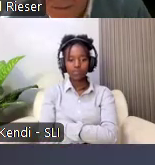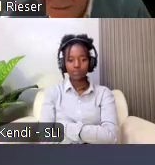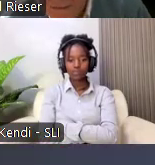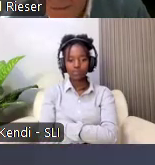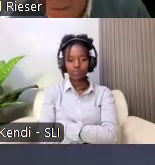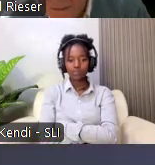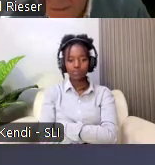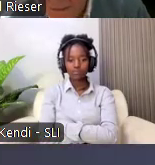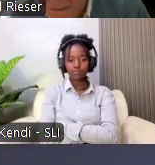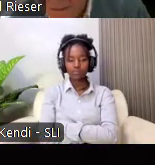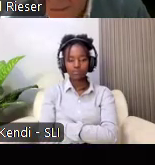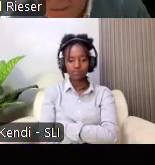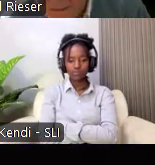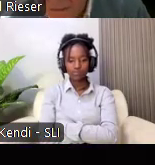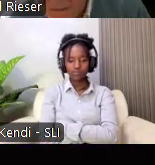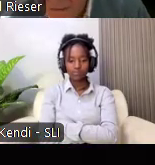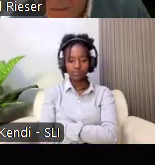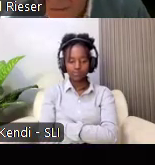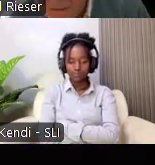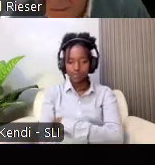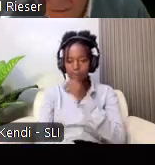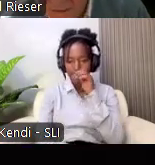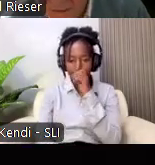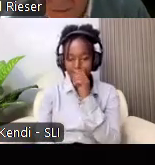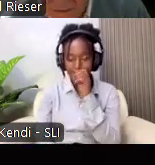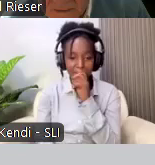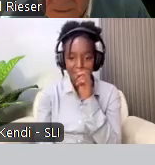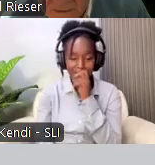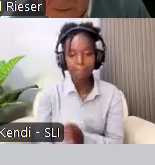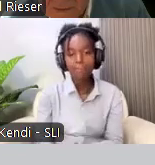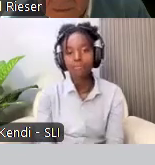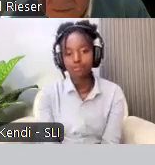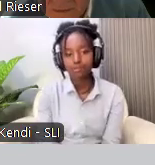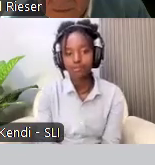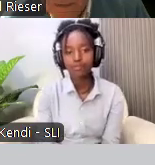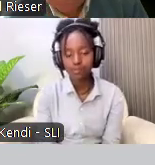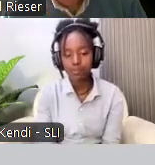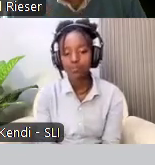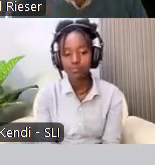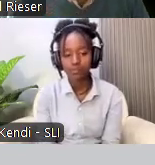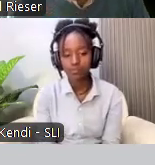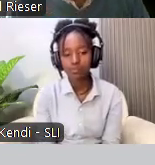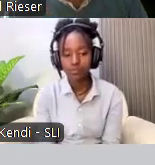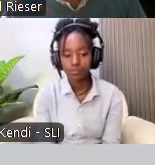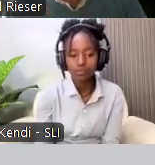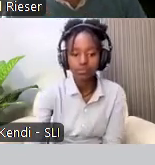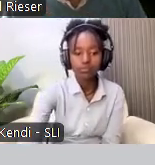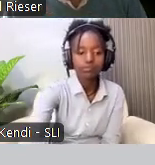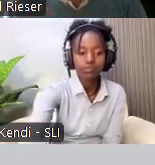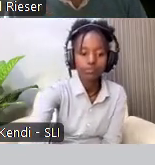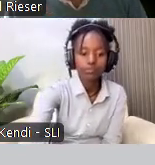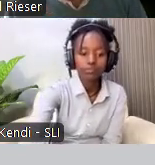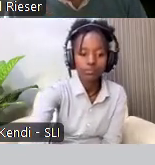lens of our impairments. This creates a society where disabled people are seen as incapable or